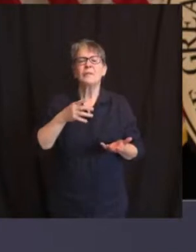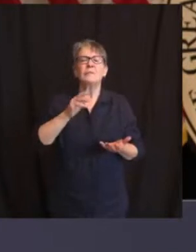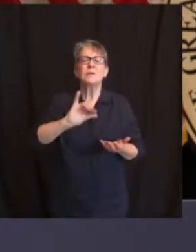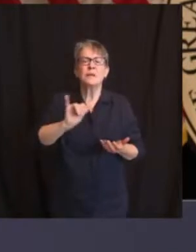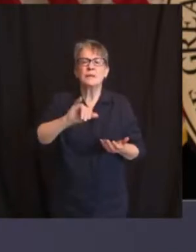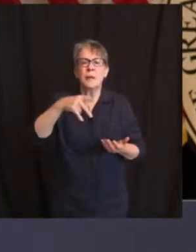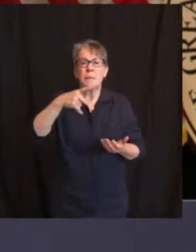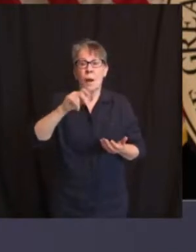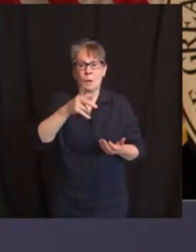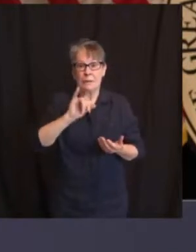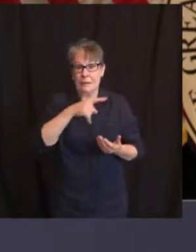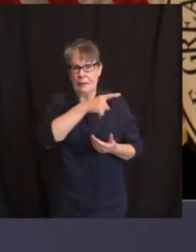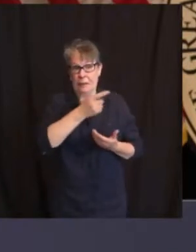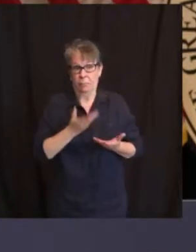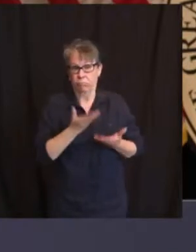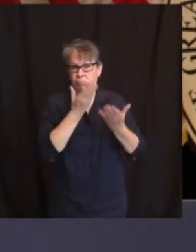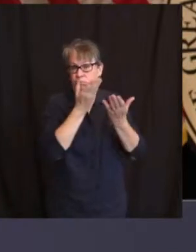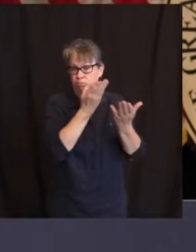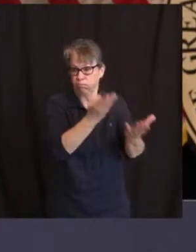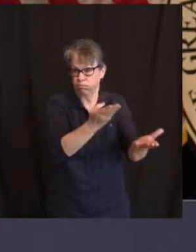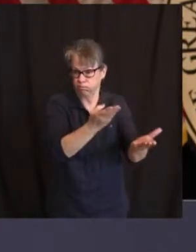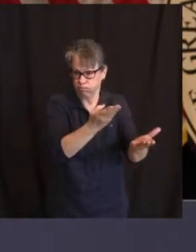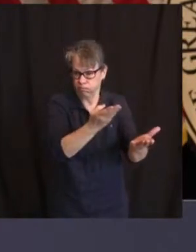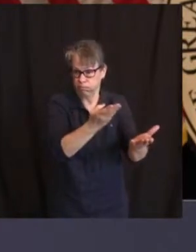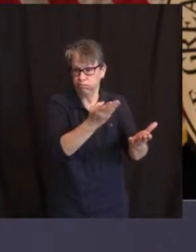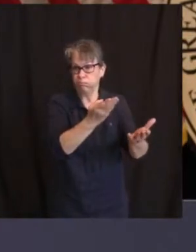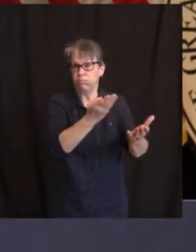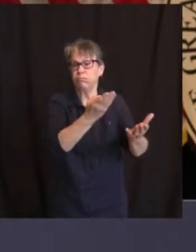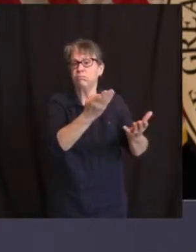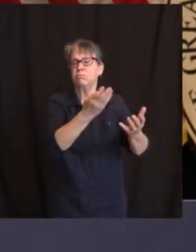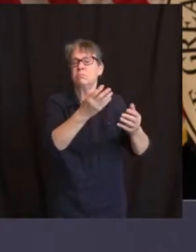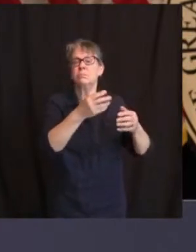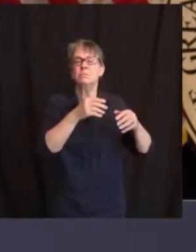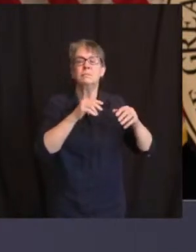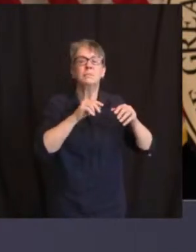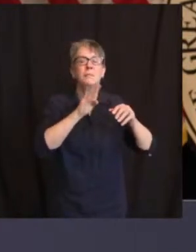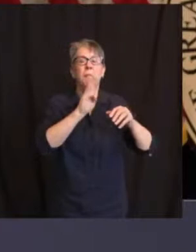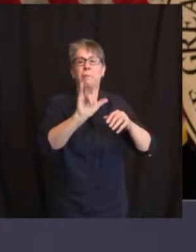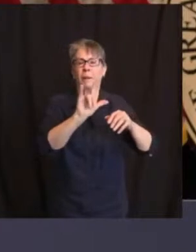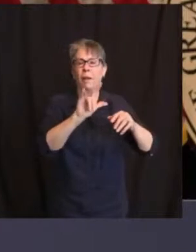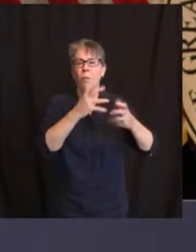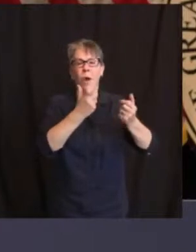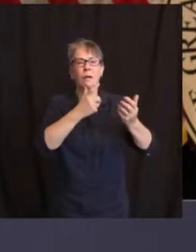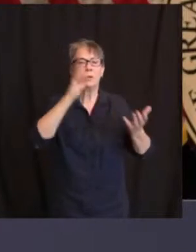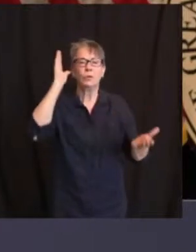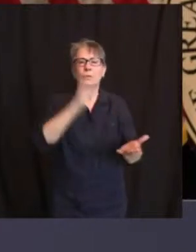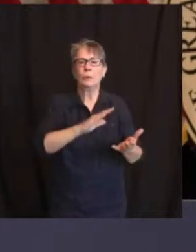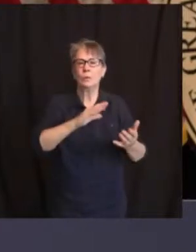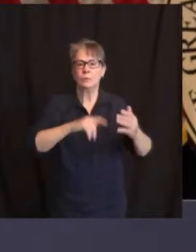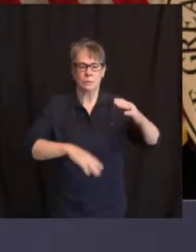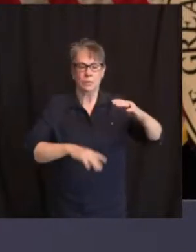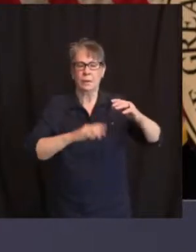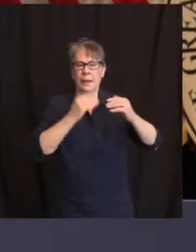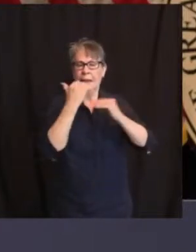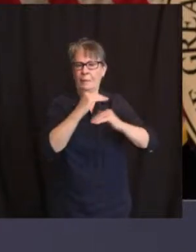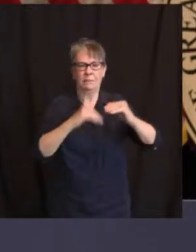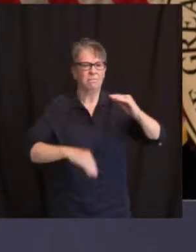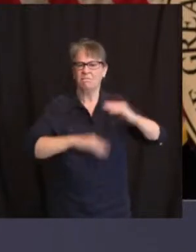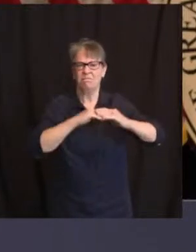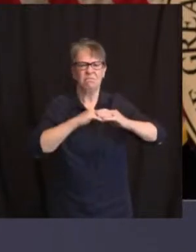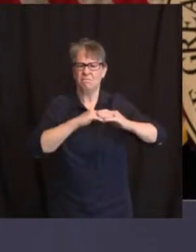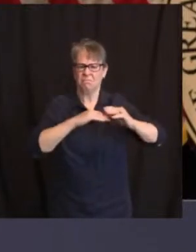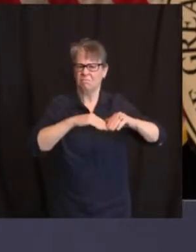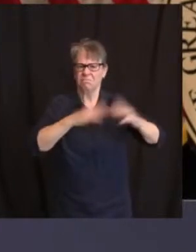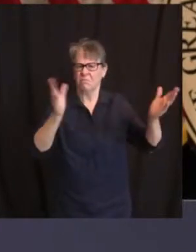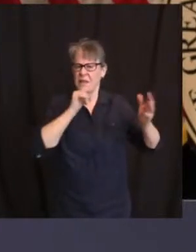big priority for us, as we've mentioned, as well as for members of our congressional delegation. So it was a good conversation